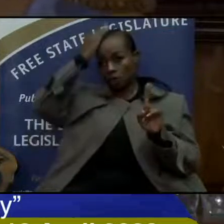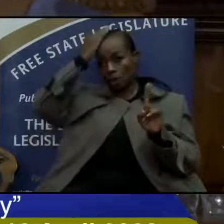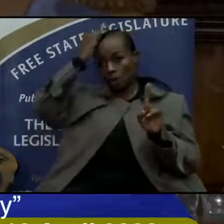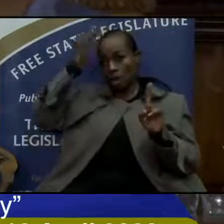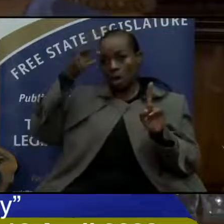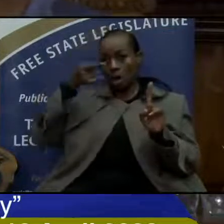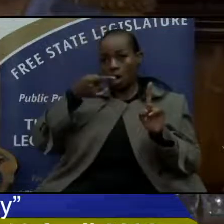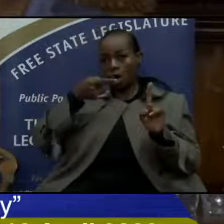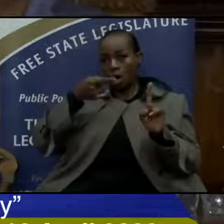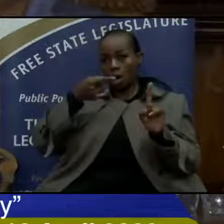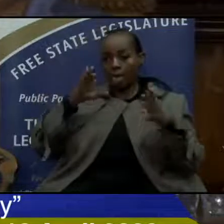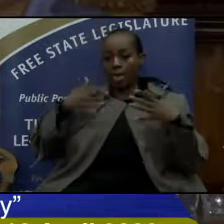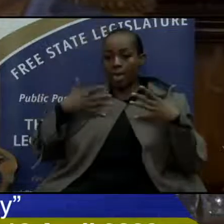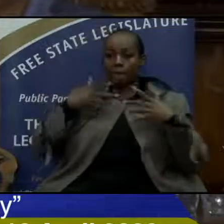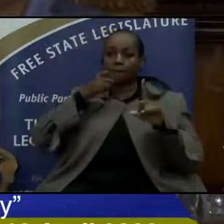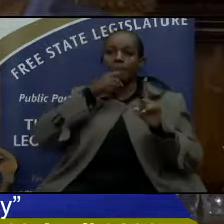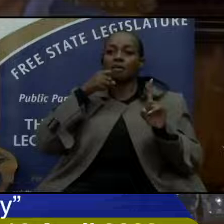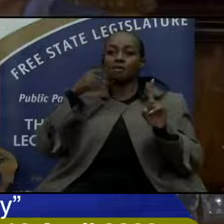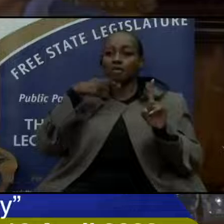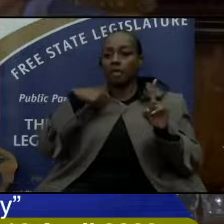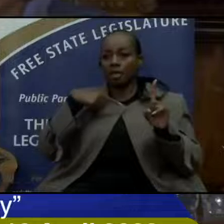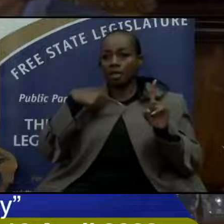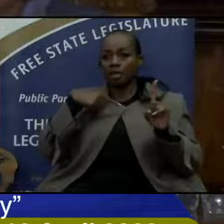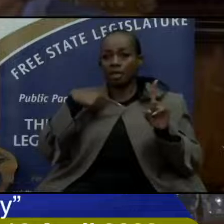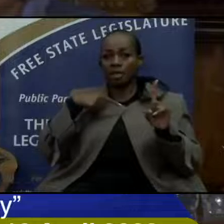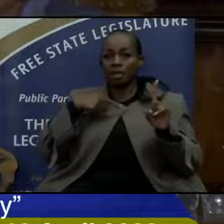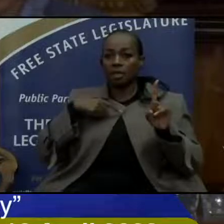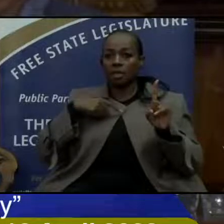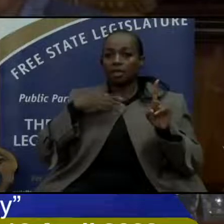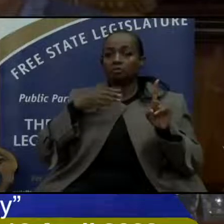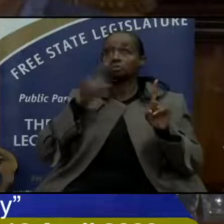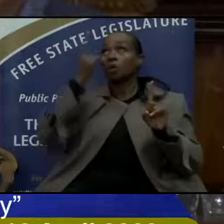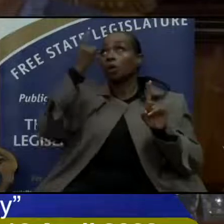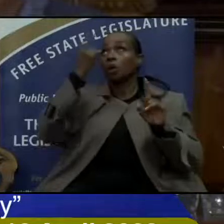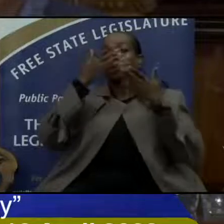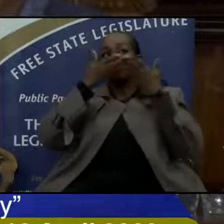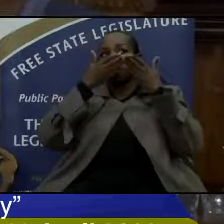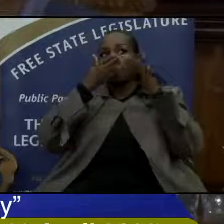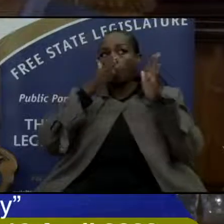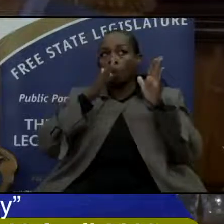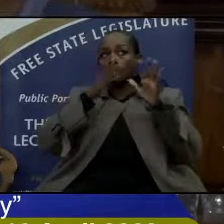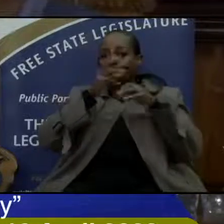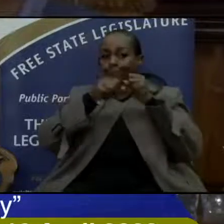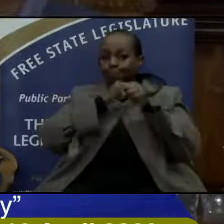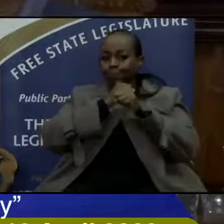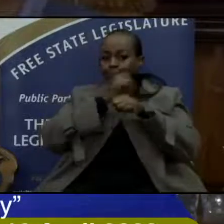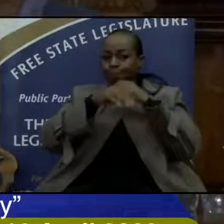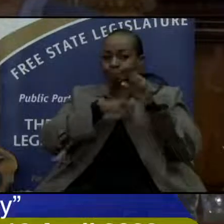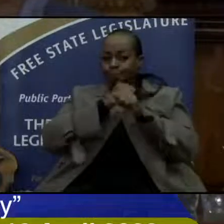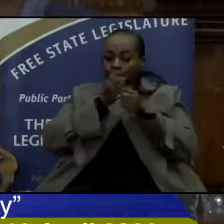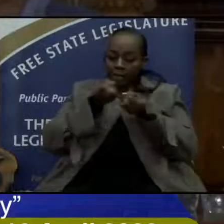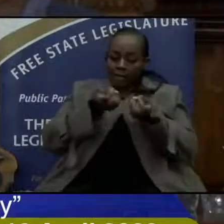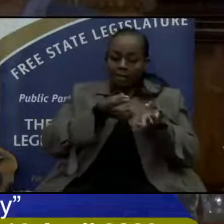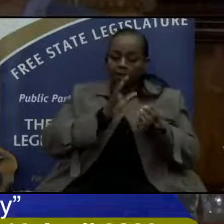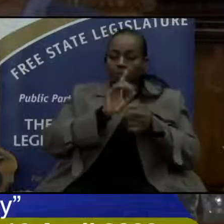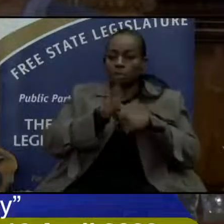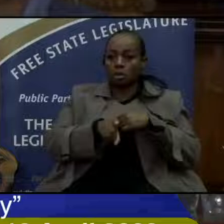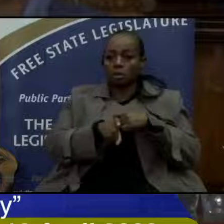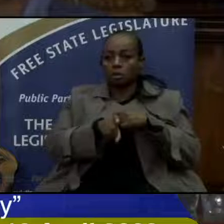Jacob Zuma happy birthday. May the Almighty open many, many more years for him.